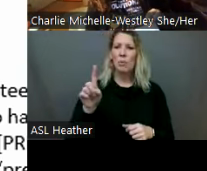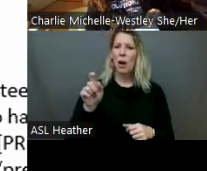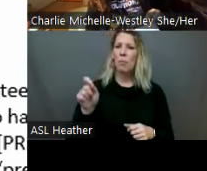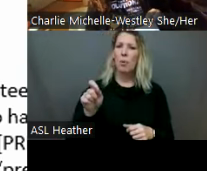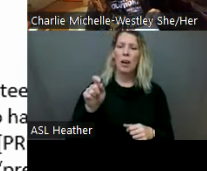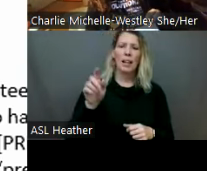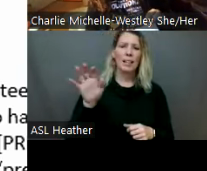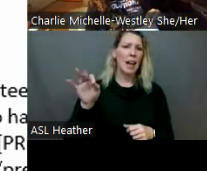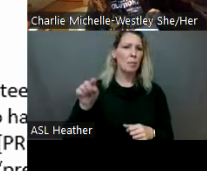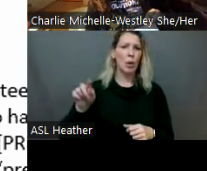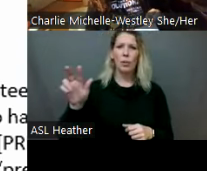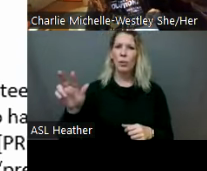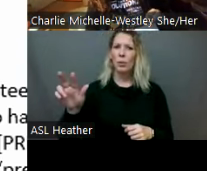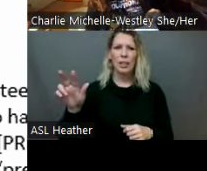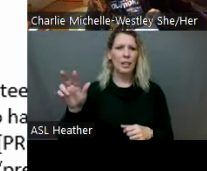61.9.1.3.